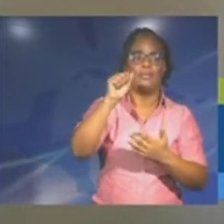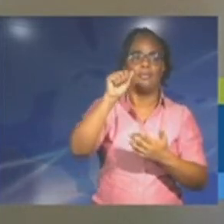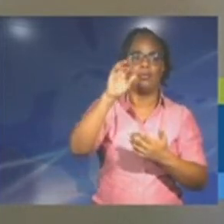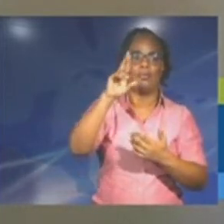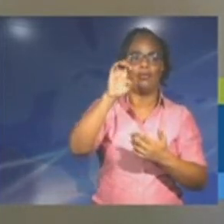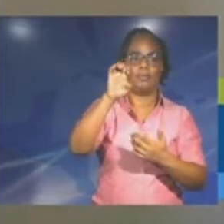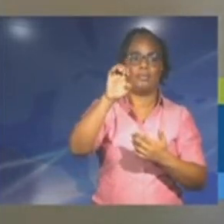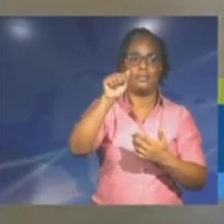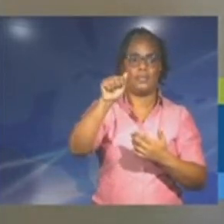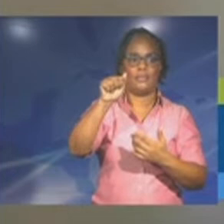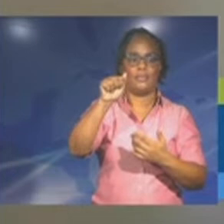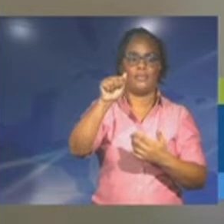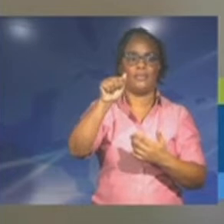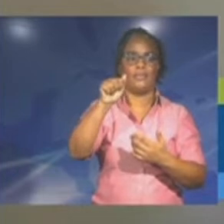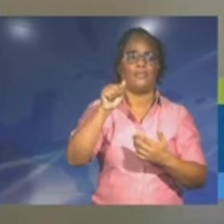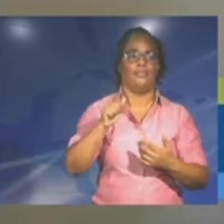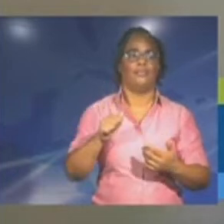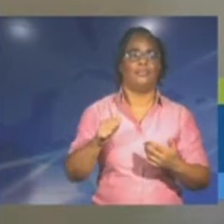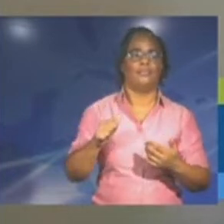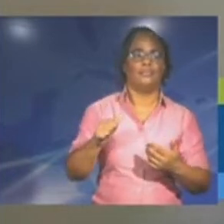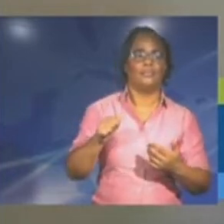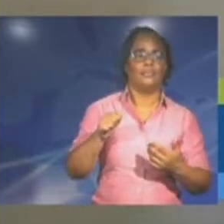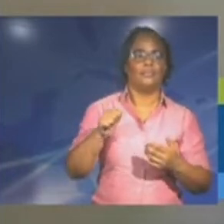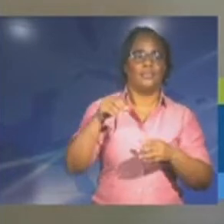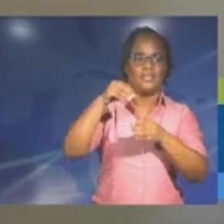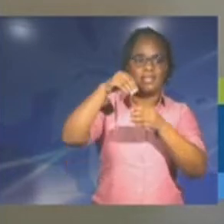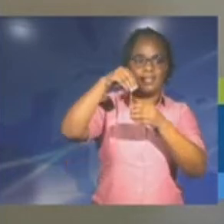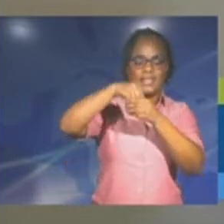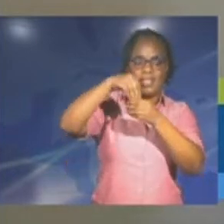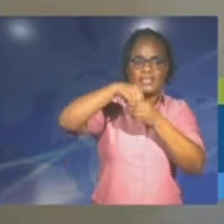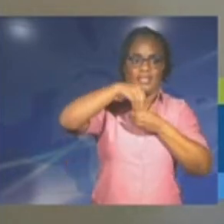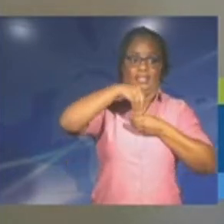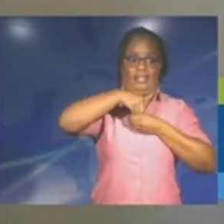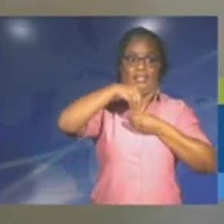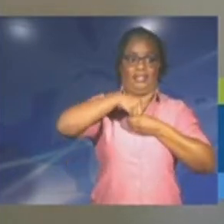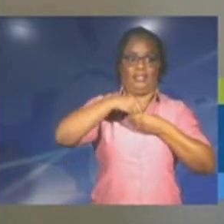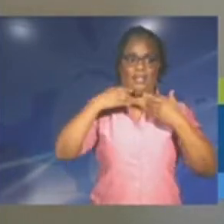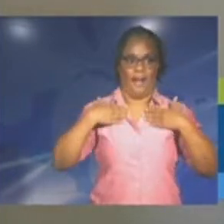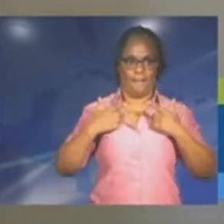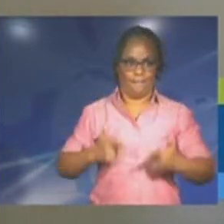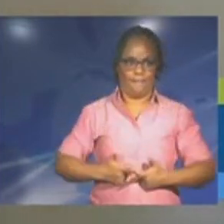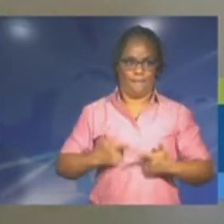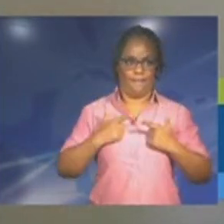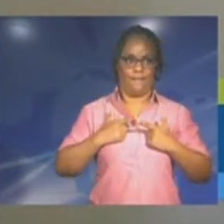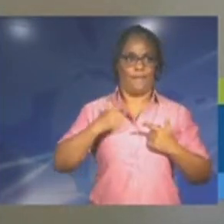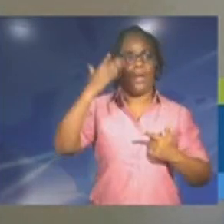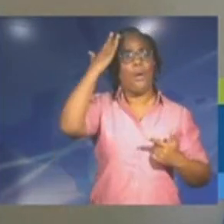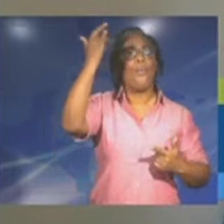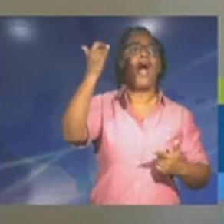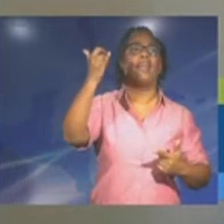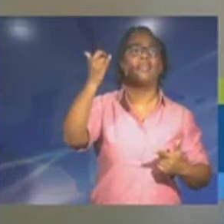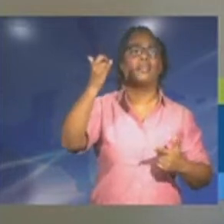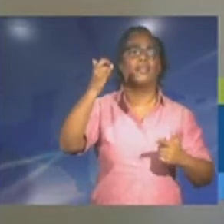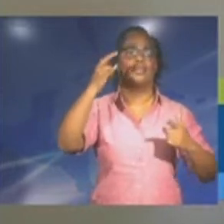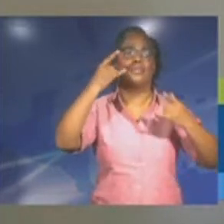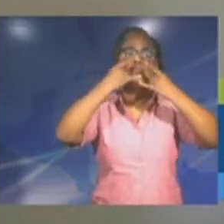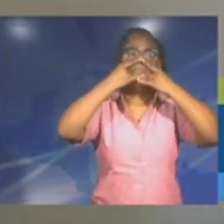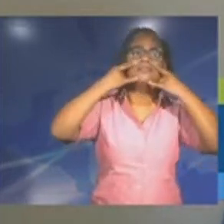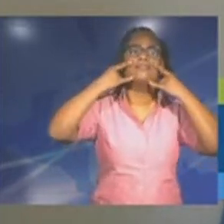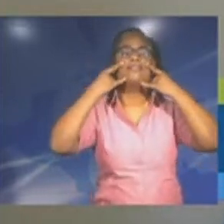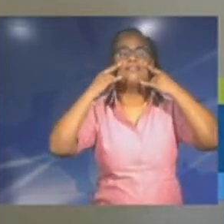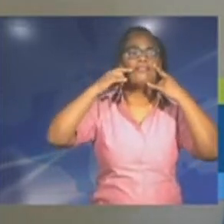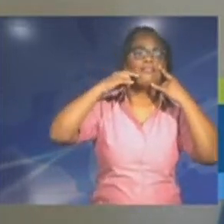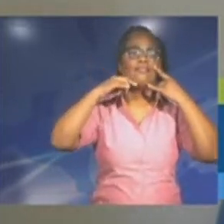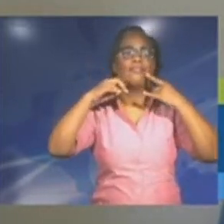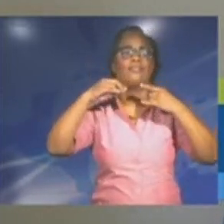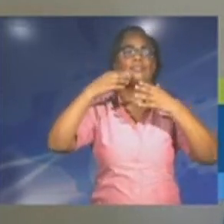microplastic pollution in the lungs from masks wearing, and even gum disease and dental